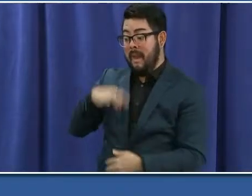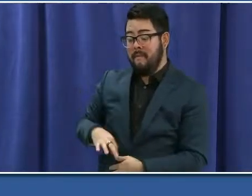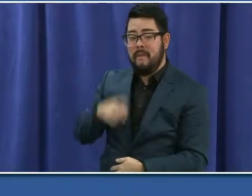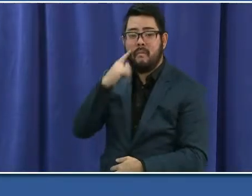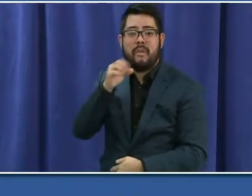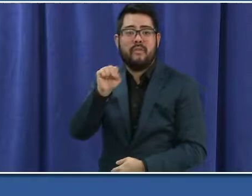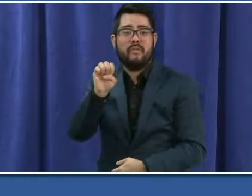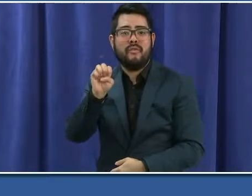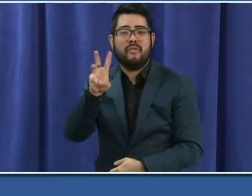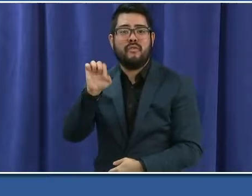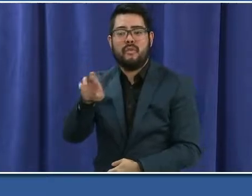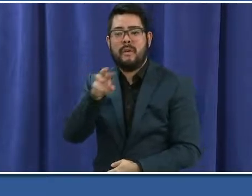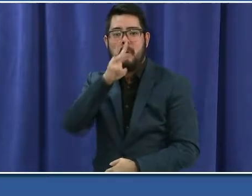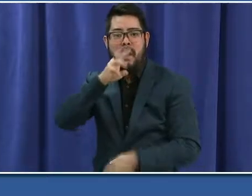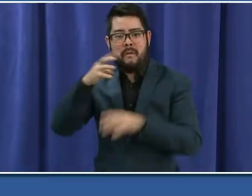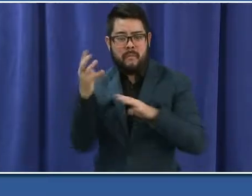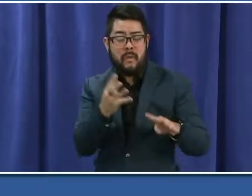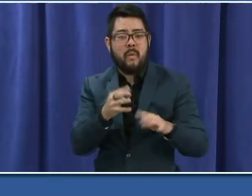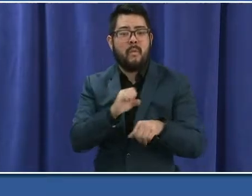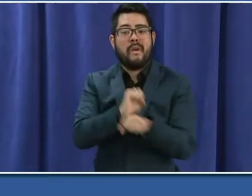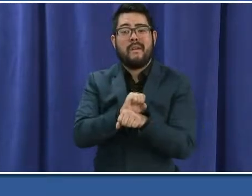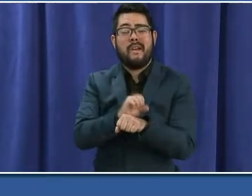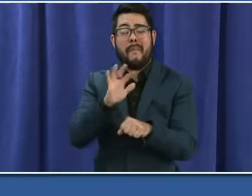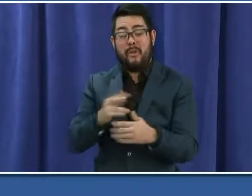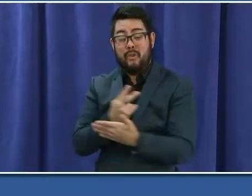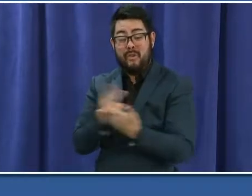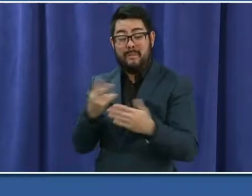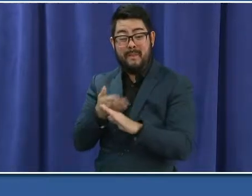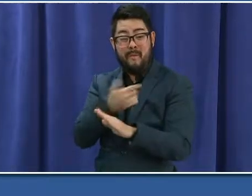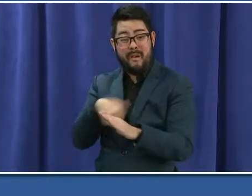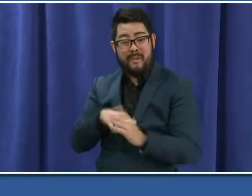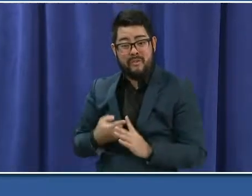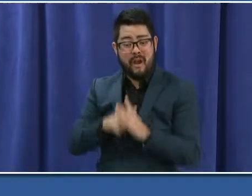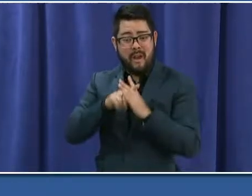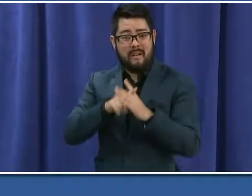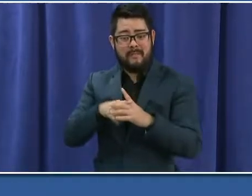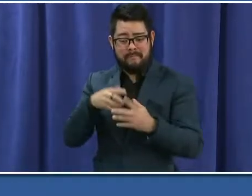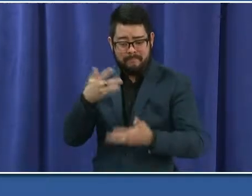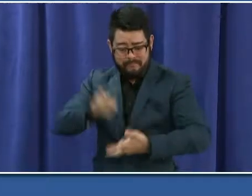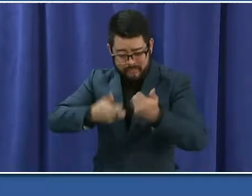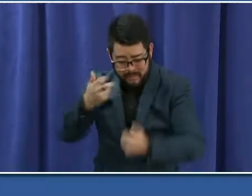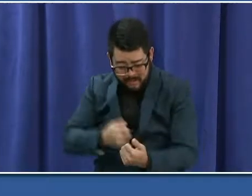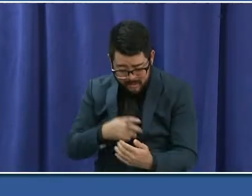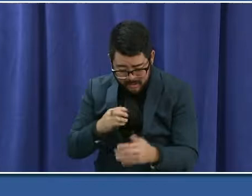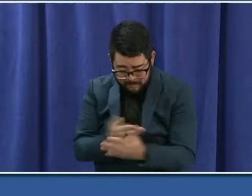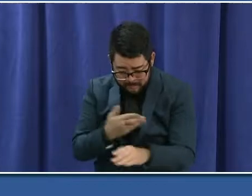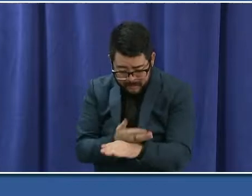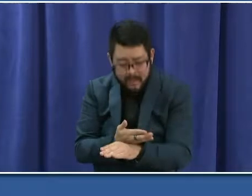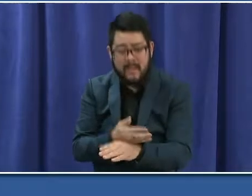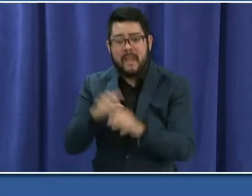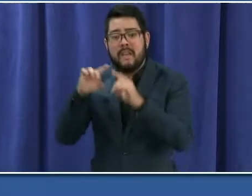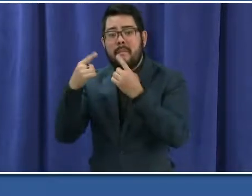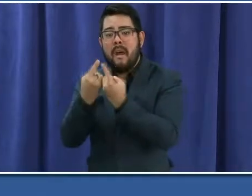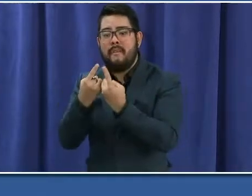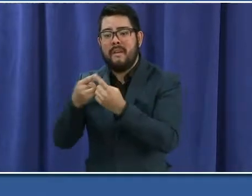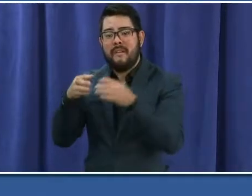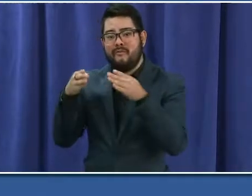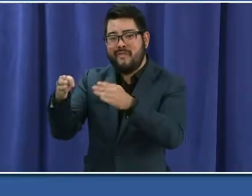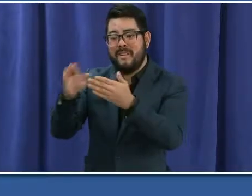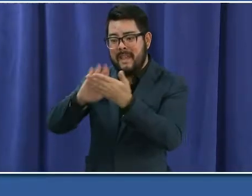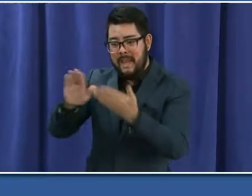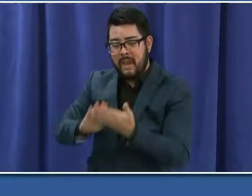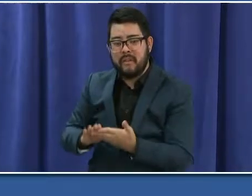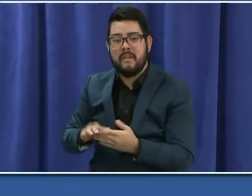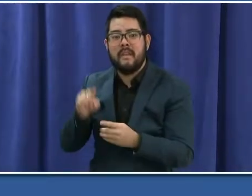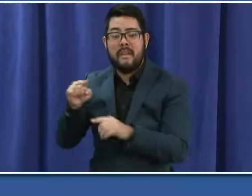work, a week before, 2 weeks before we come in to do the sewer work and start digging into the sewers, the Department of Streets and Sanitation, Bureau of Road Control comes in and they